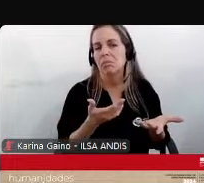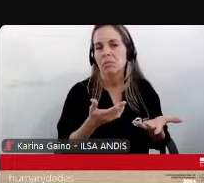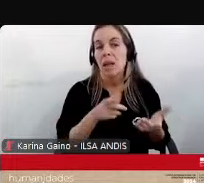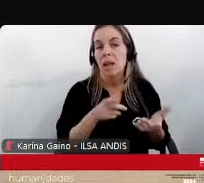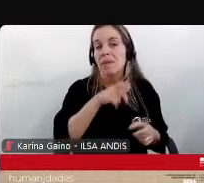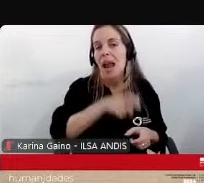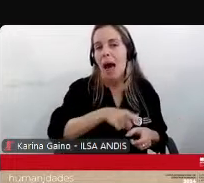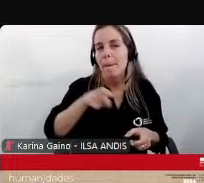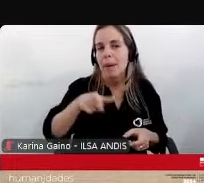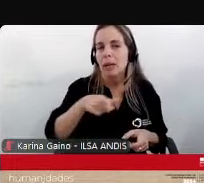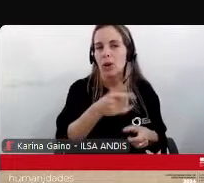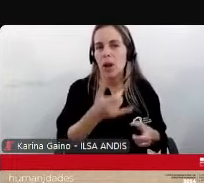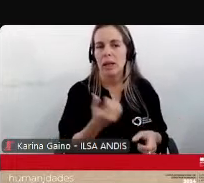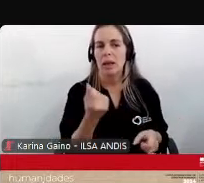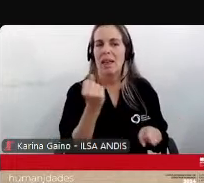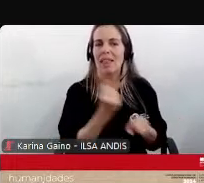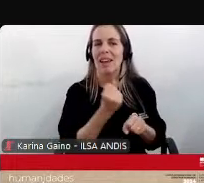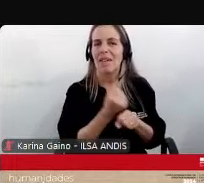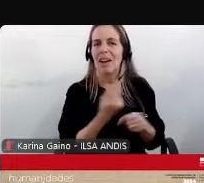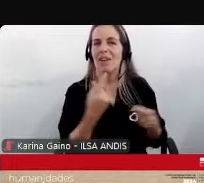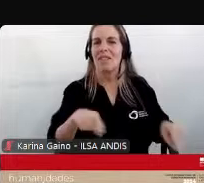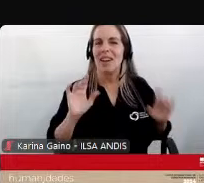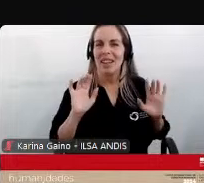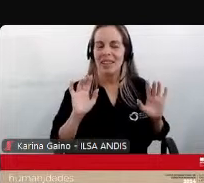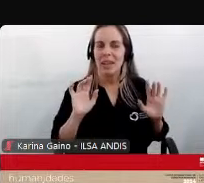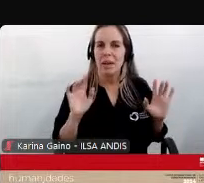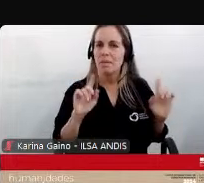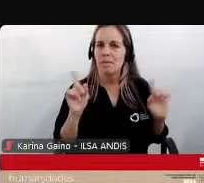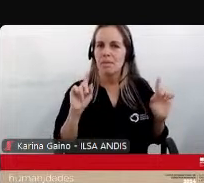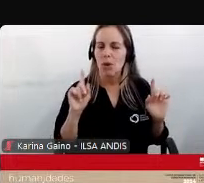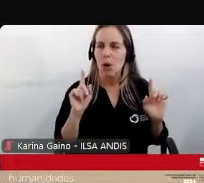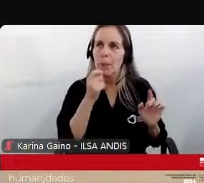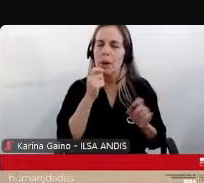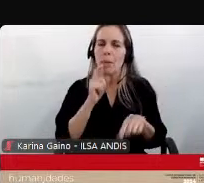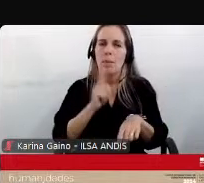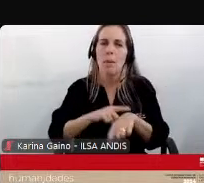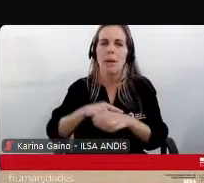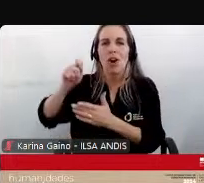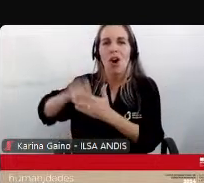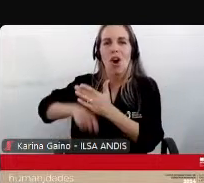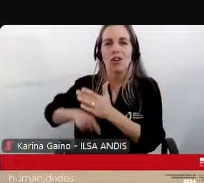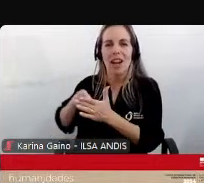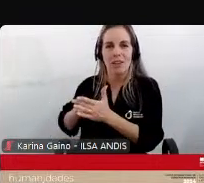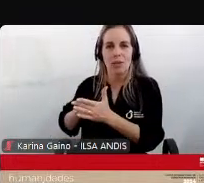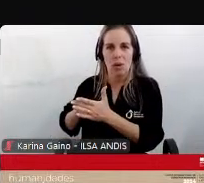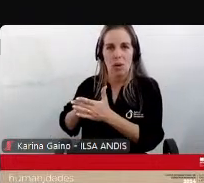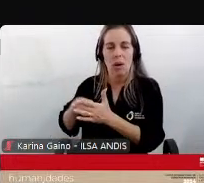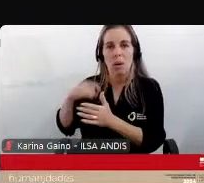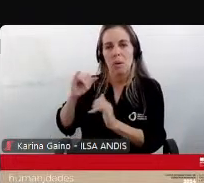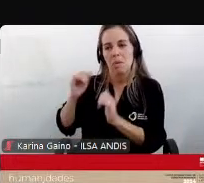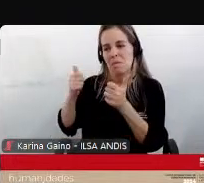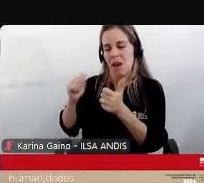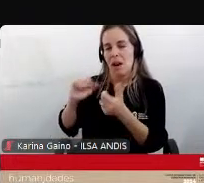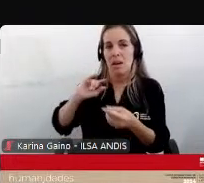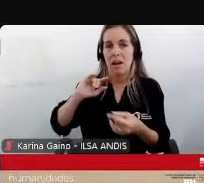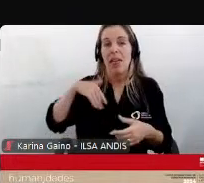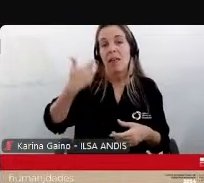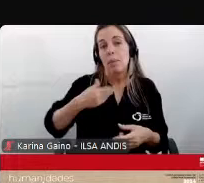consent. And so this happens, under a number of different scenarios.